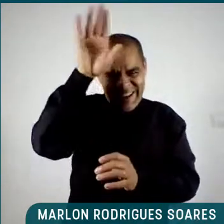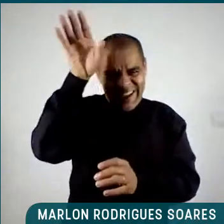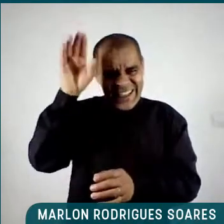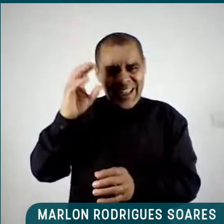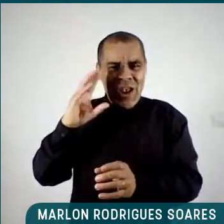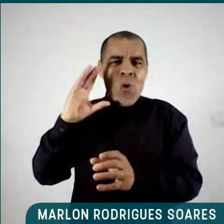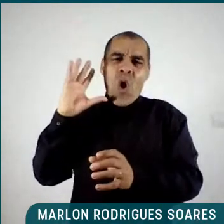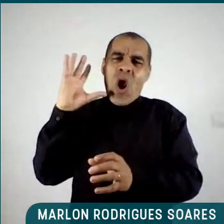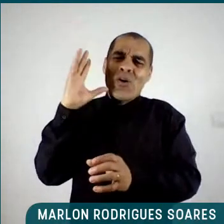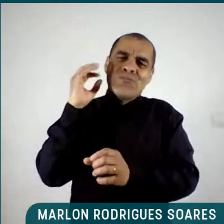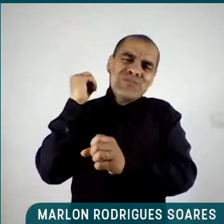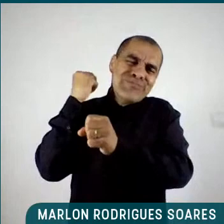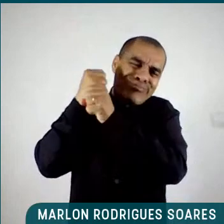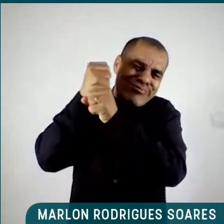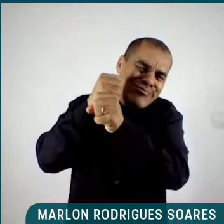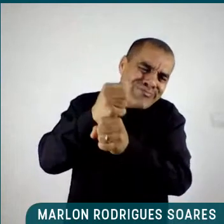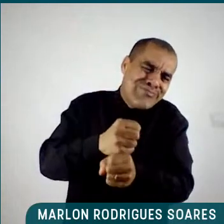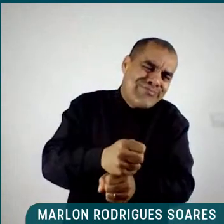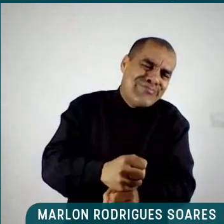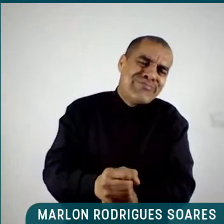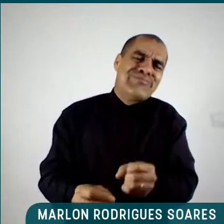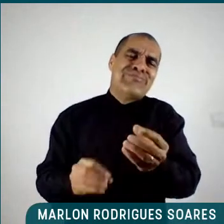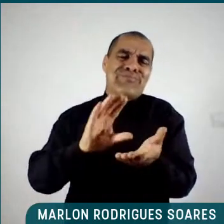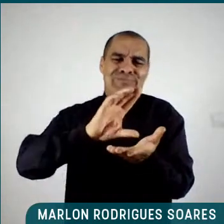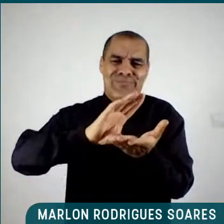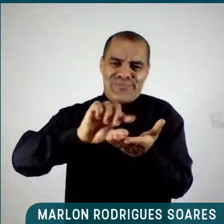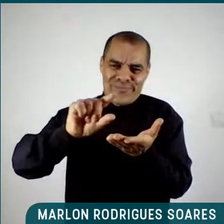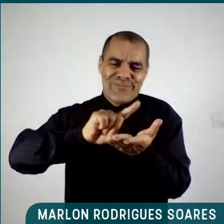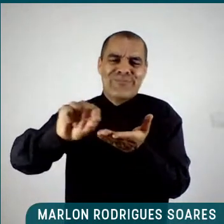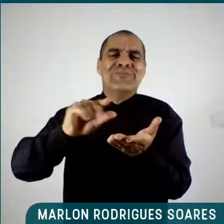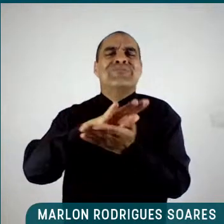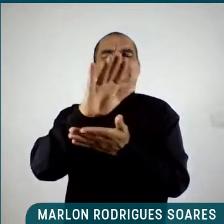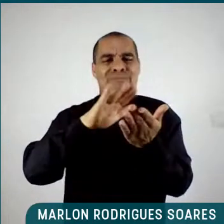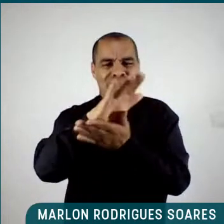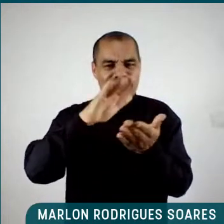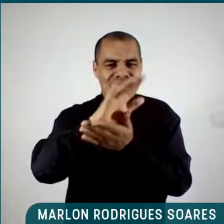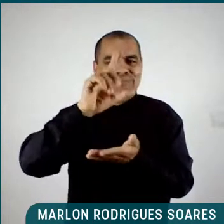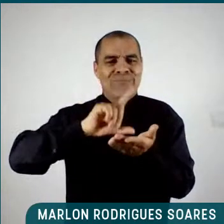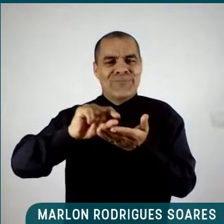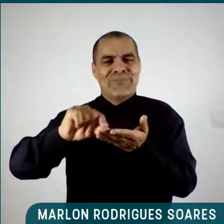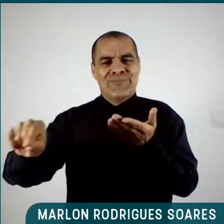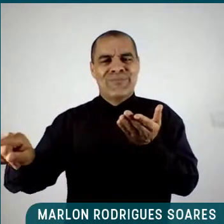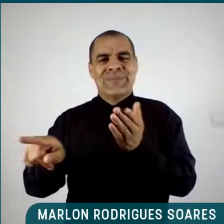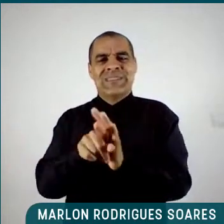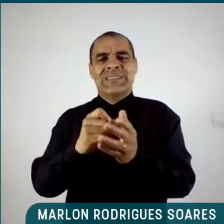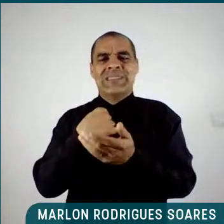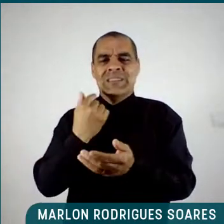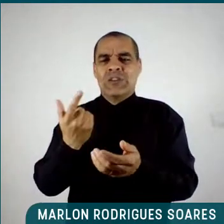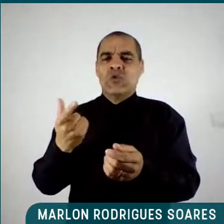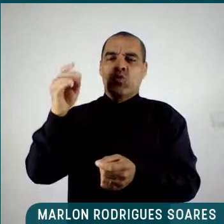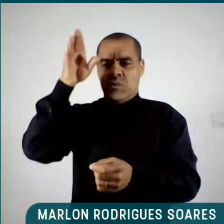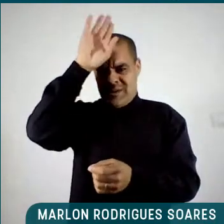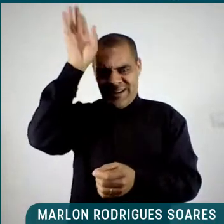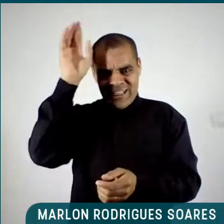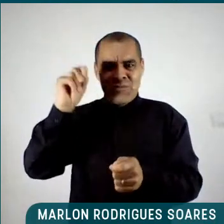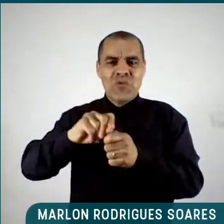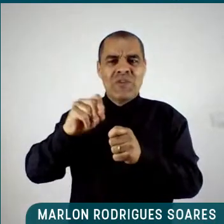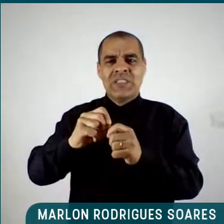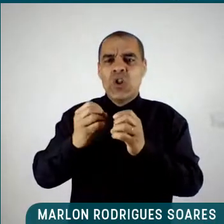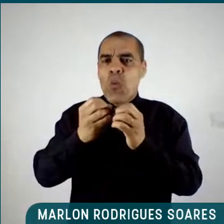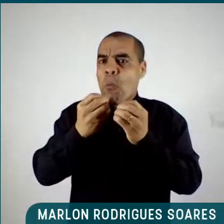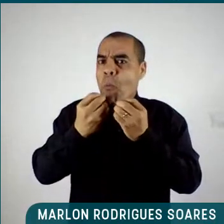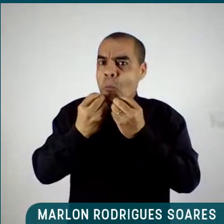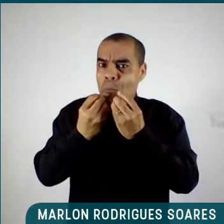what is the reality of the public. So some of the researchers, they are